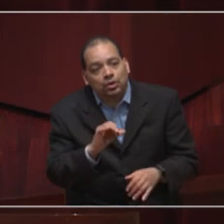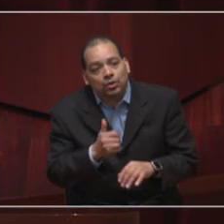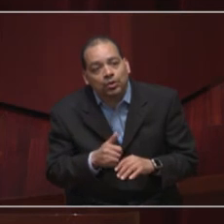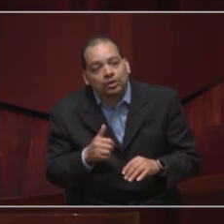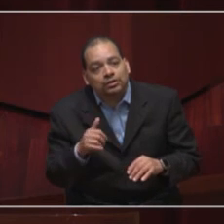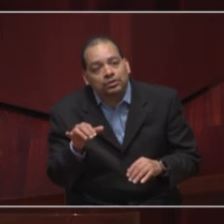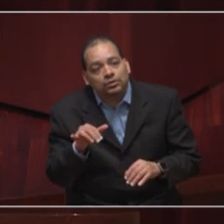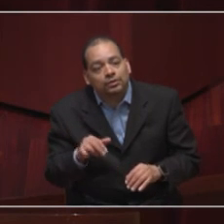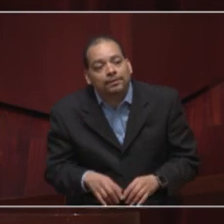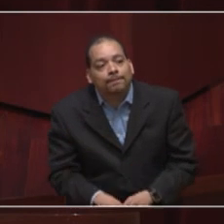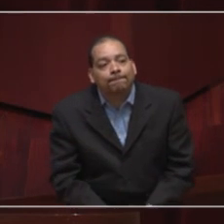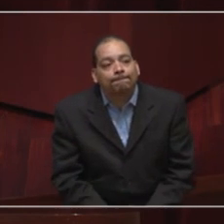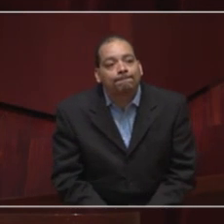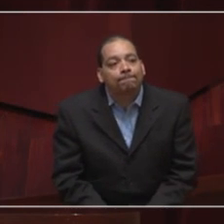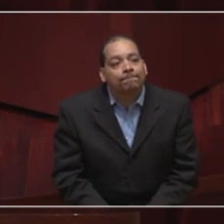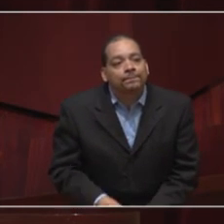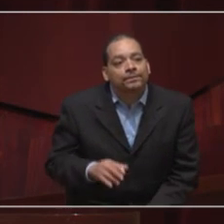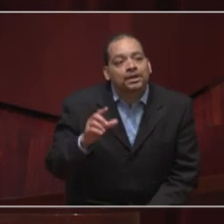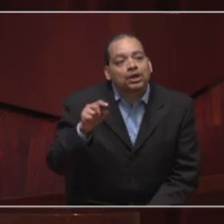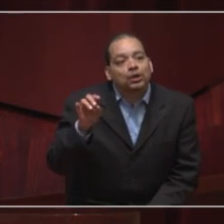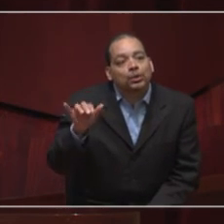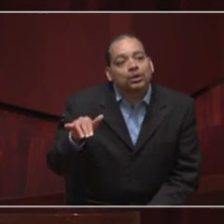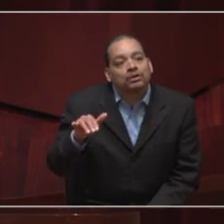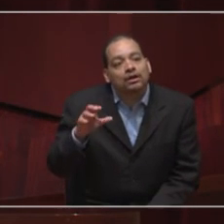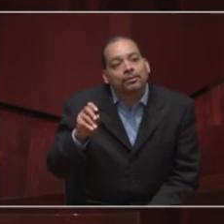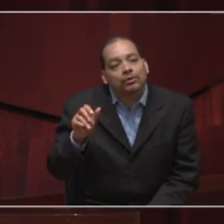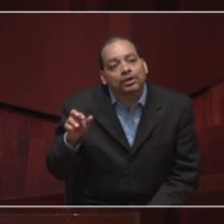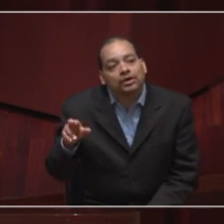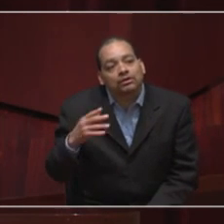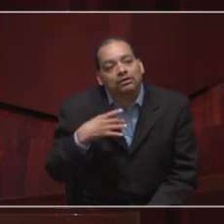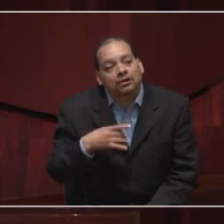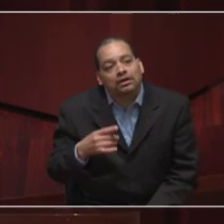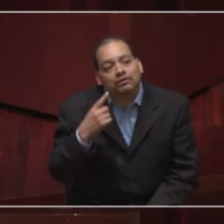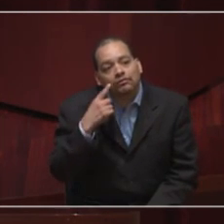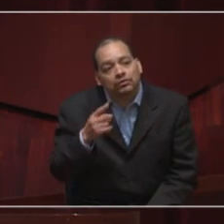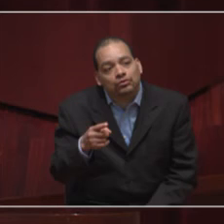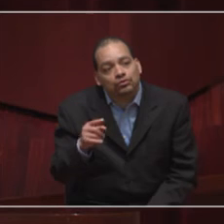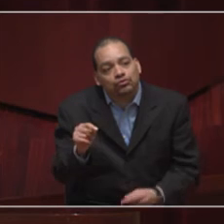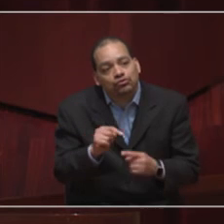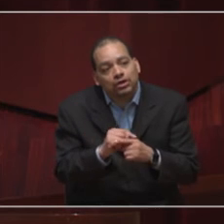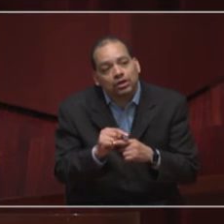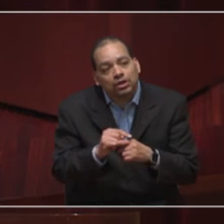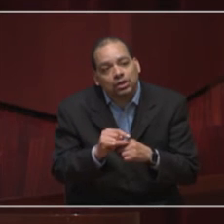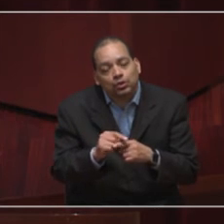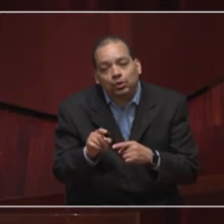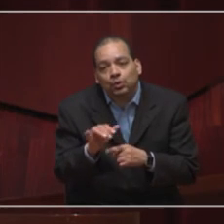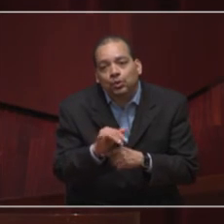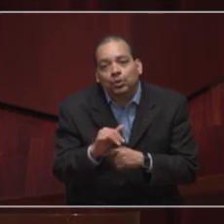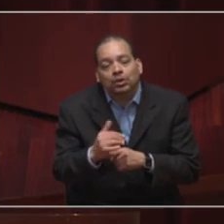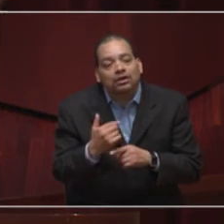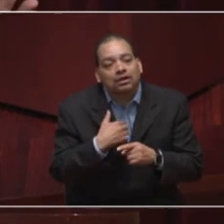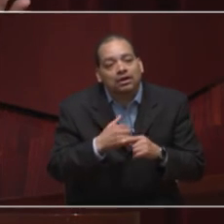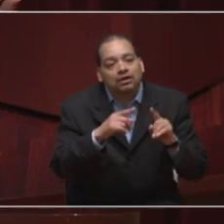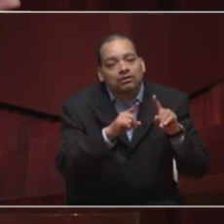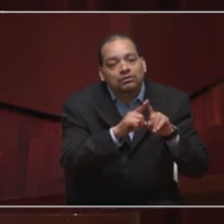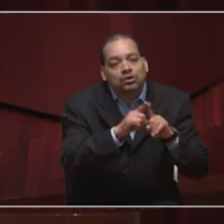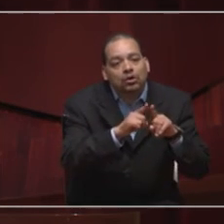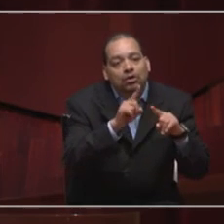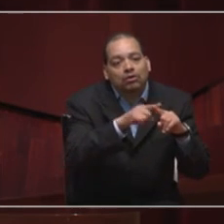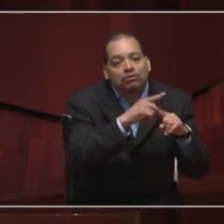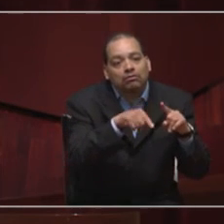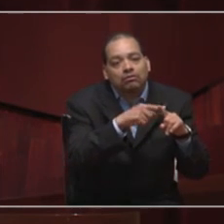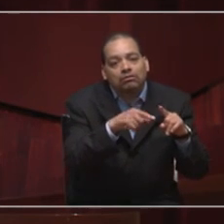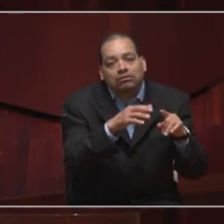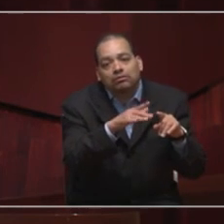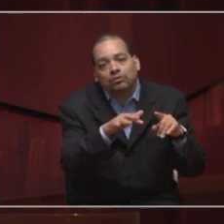operators that we talked about in training, like putting like an asterisk in front or behind certain characters that'll help expand the search, and then